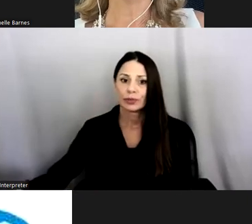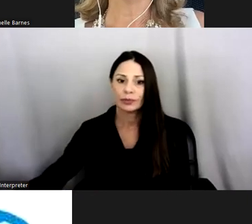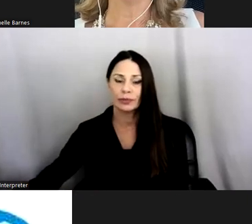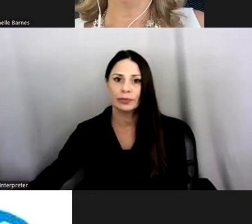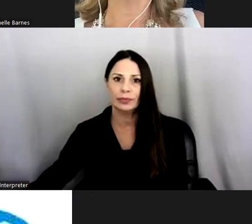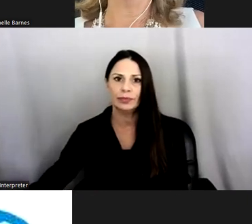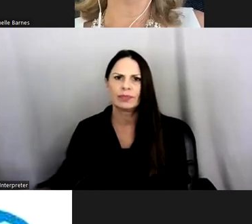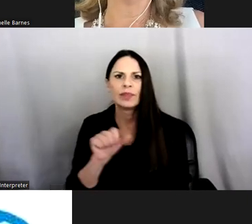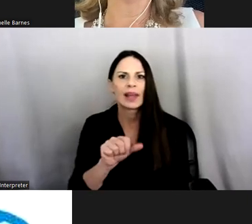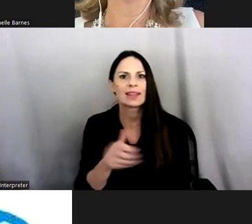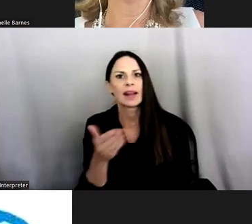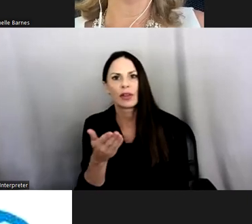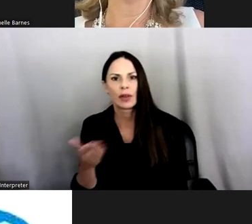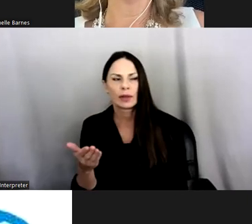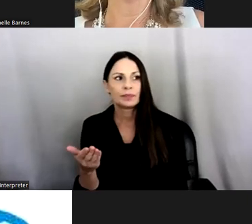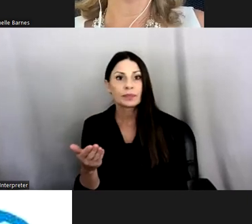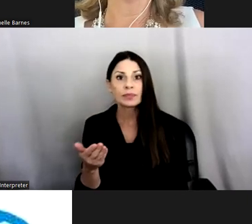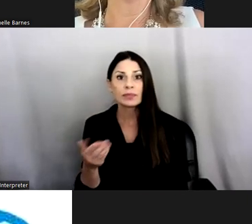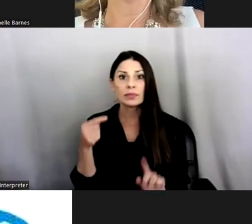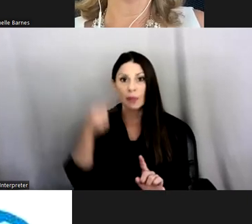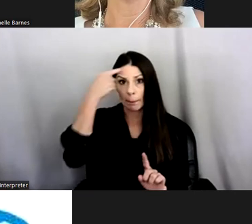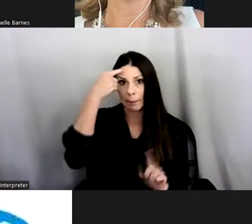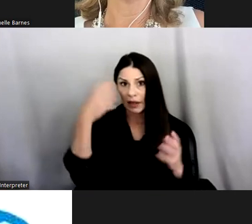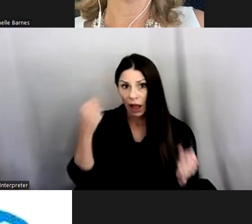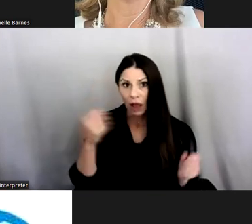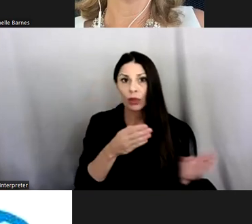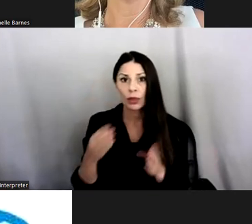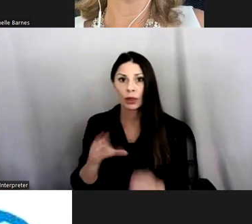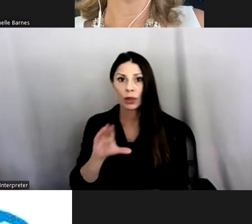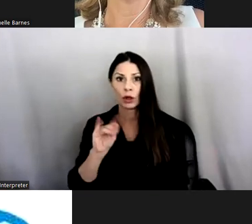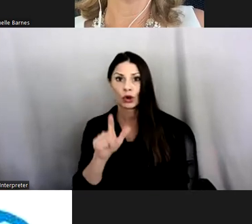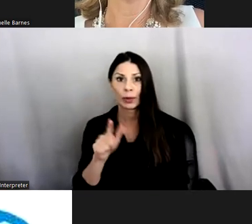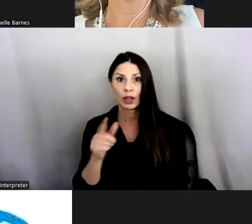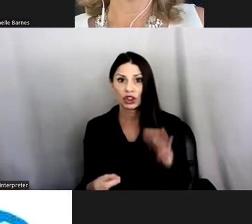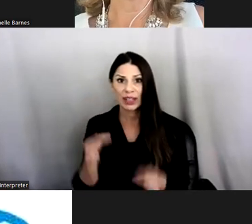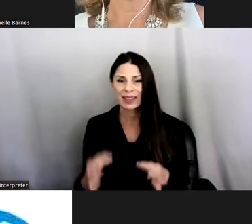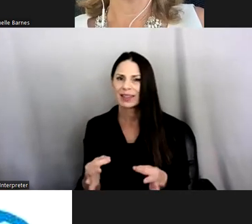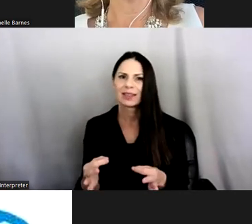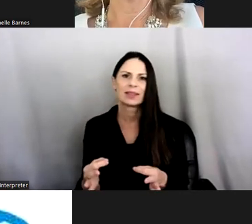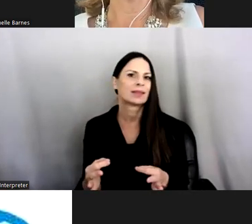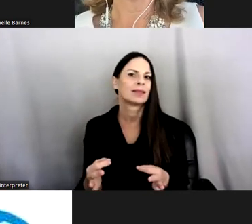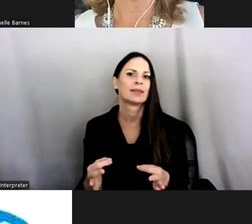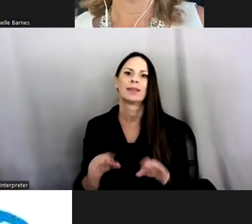that's another thing. Like, when it comes to mental health and the criminal justice system, it all needs to come together, because that's